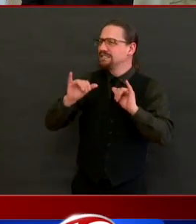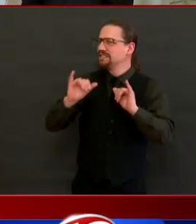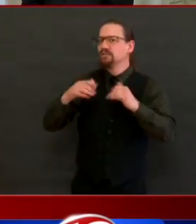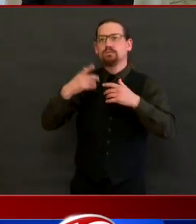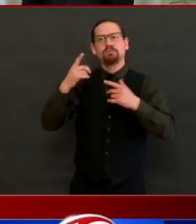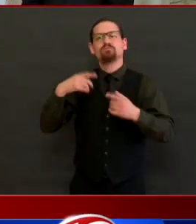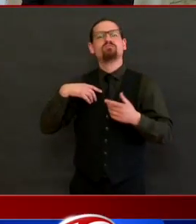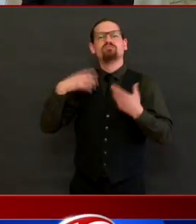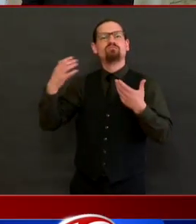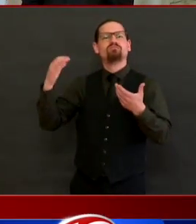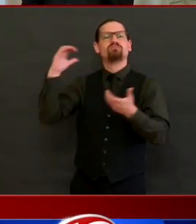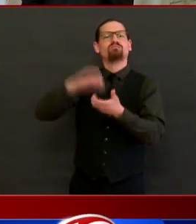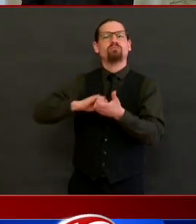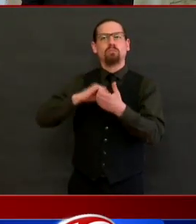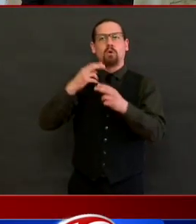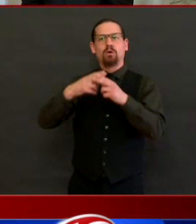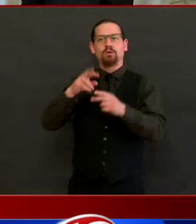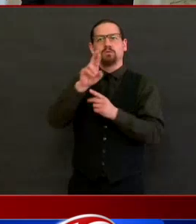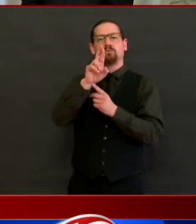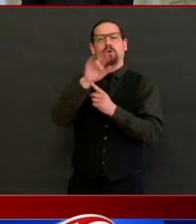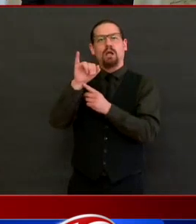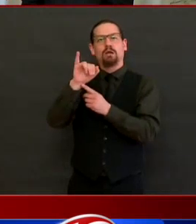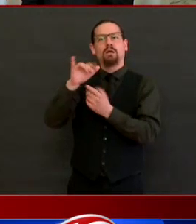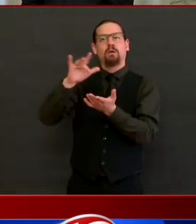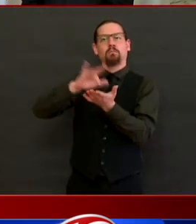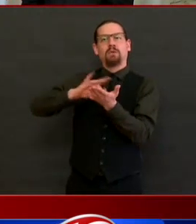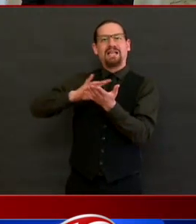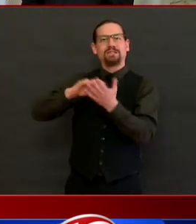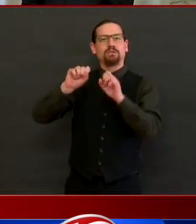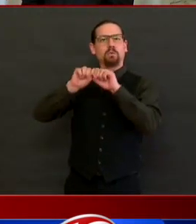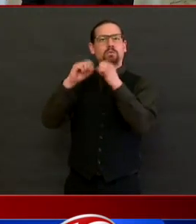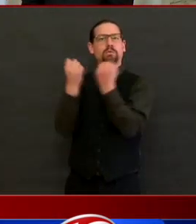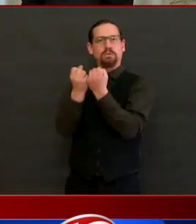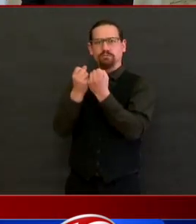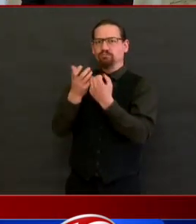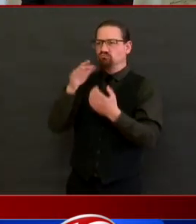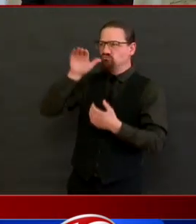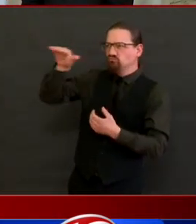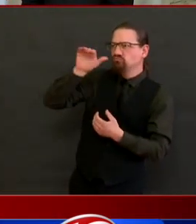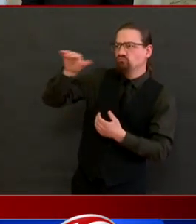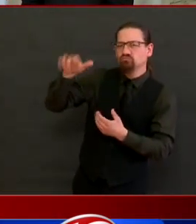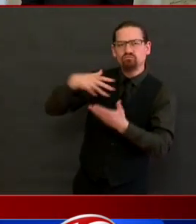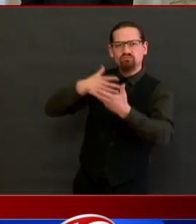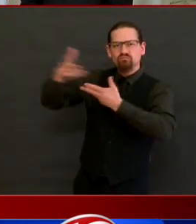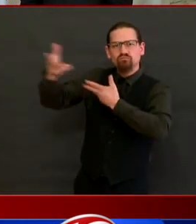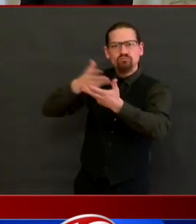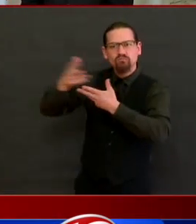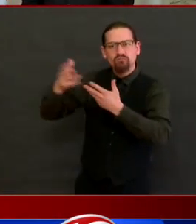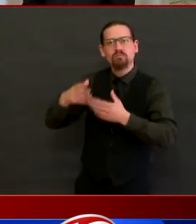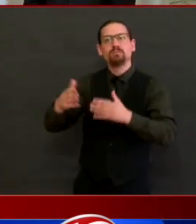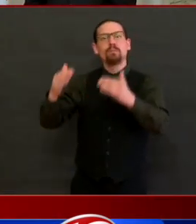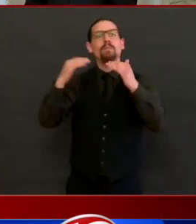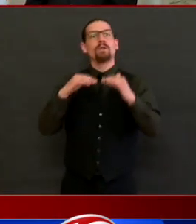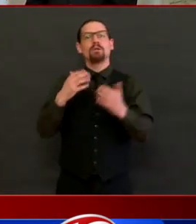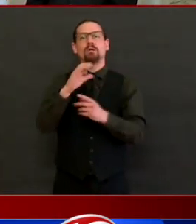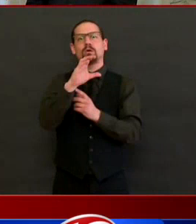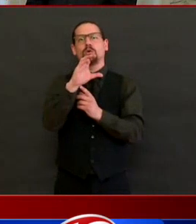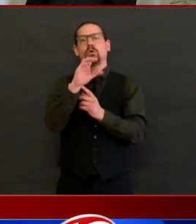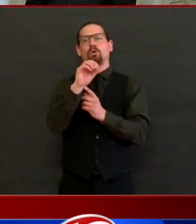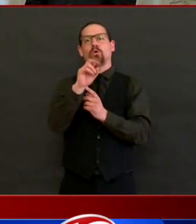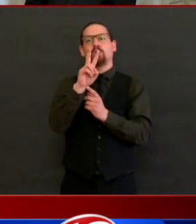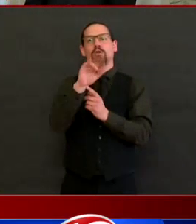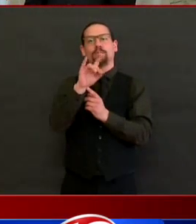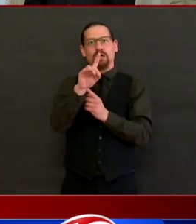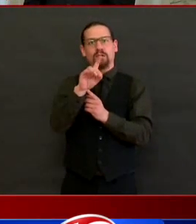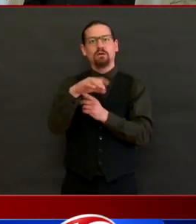called COVID Connectors. And it's a program that allows anyone to donate iPads, iPhones,